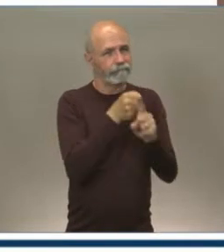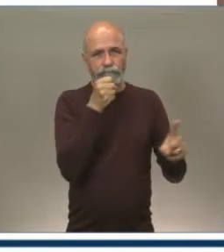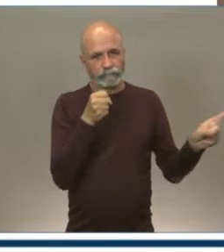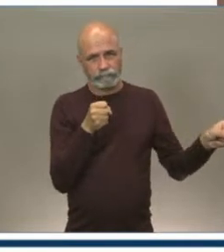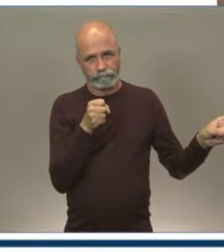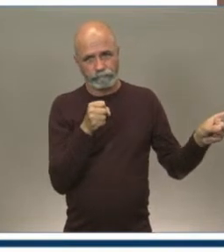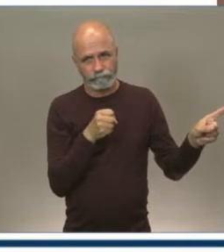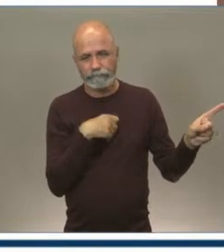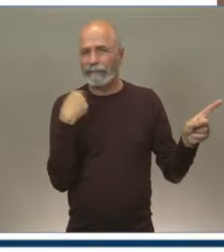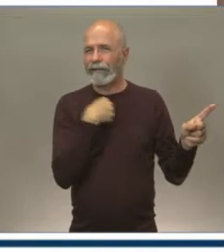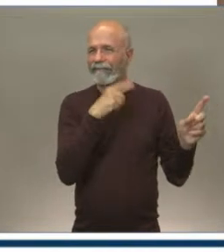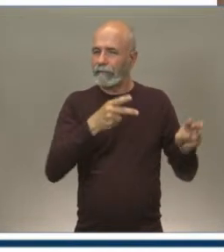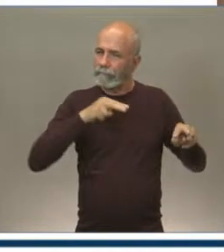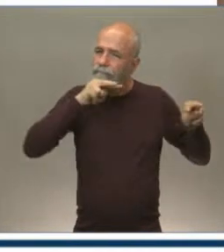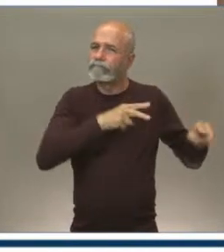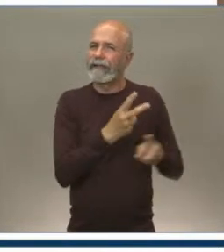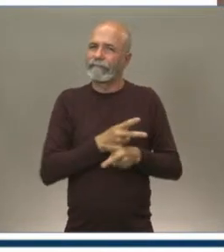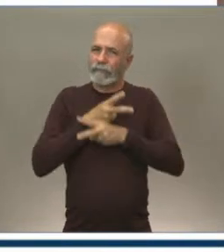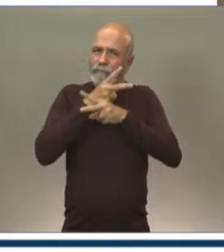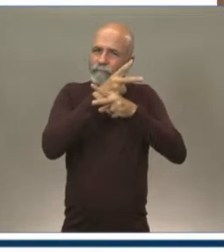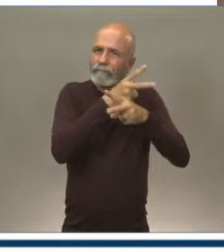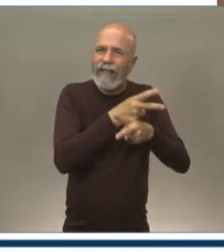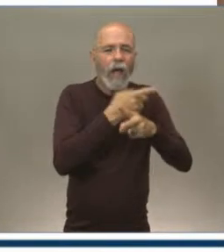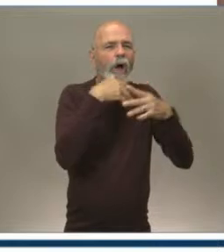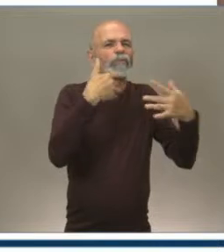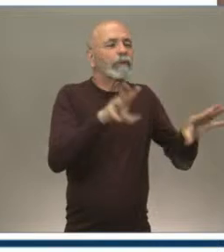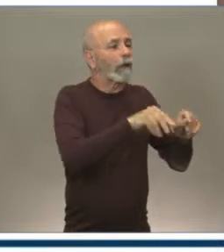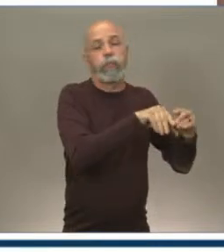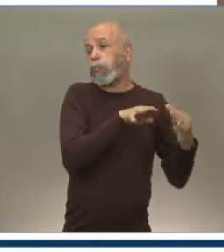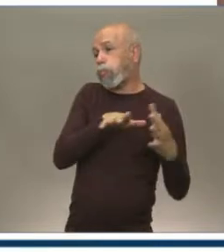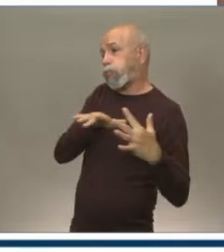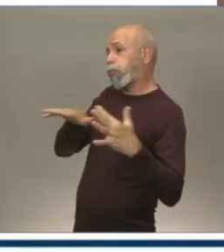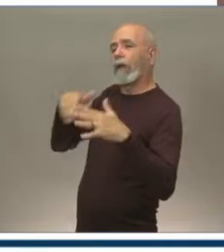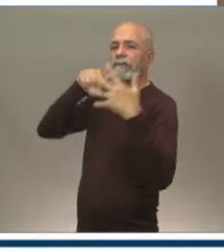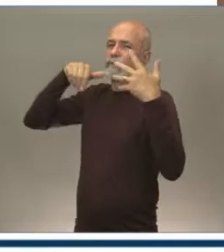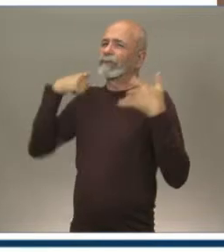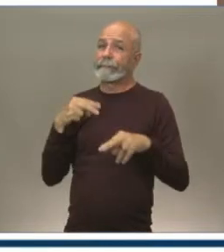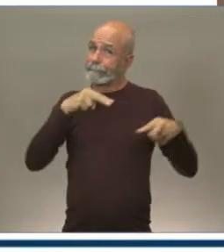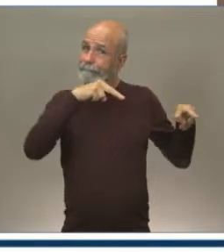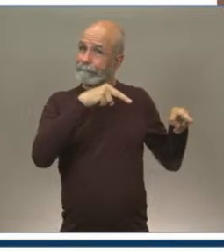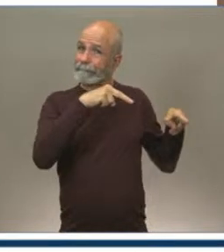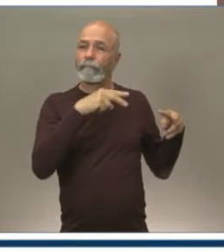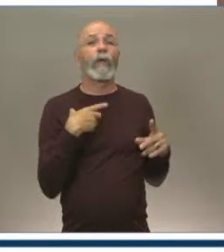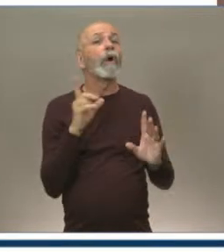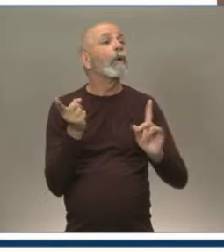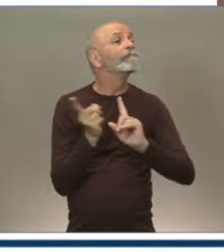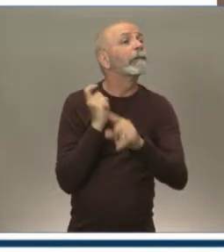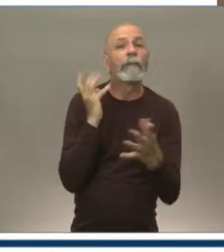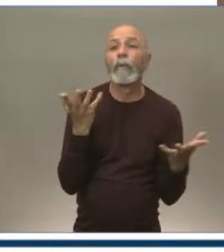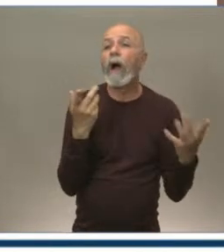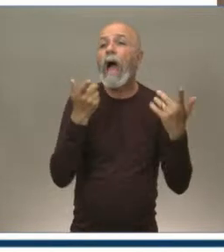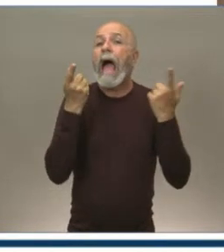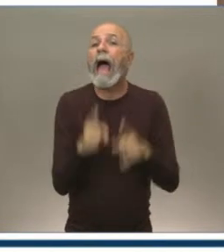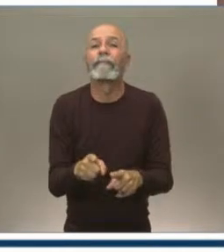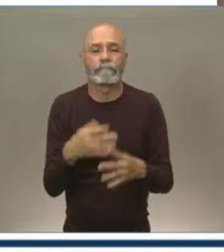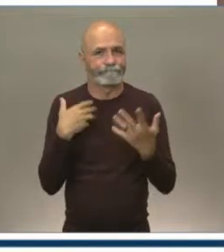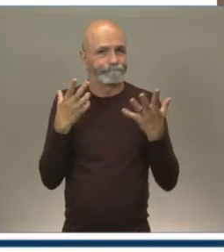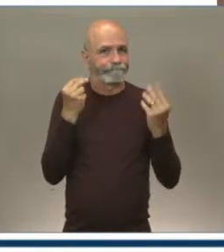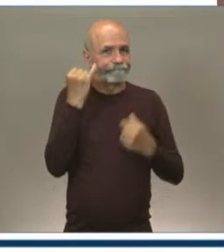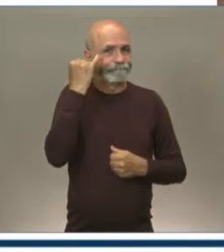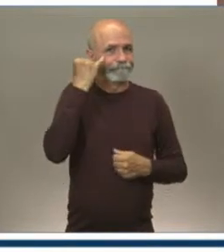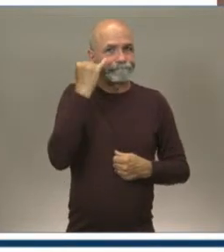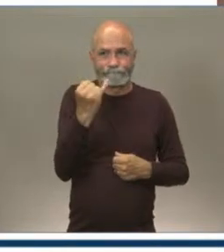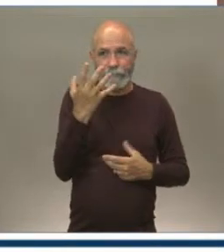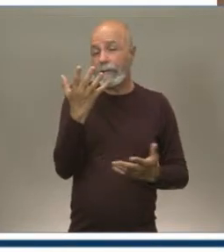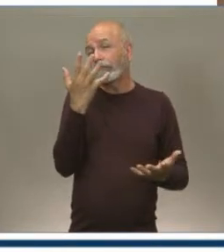to help prevent any further spread. We don't yet know the source of the infection, but given the high prevalence of